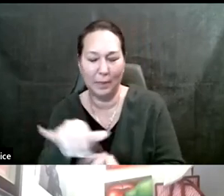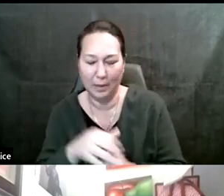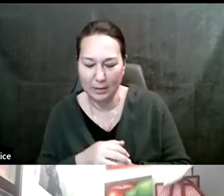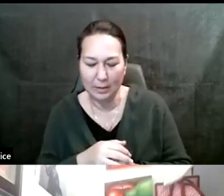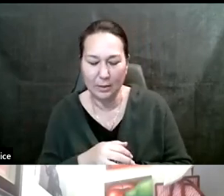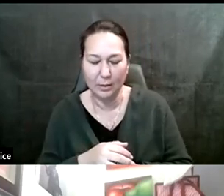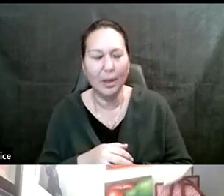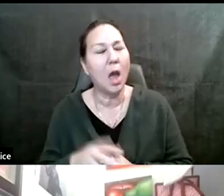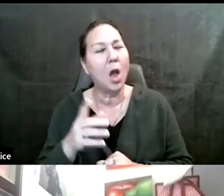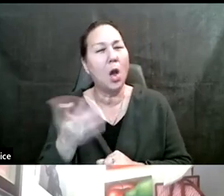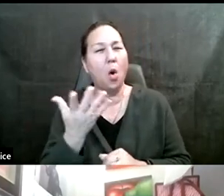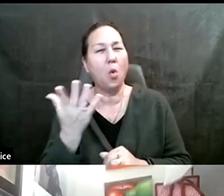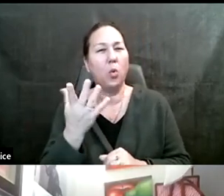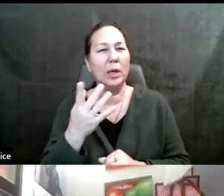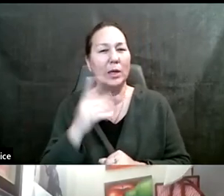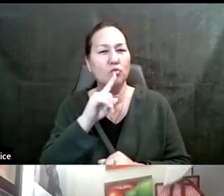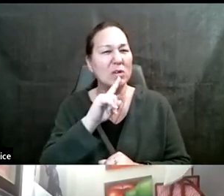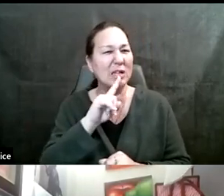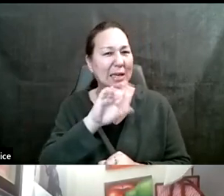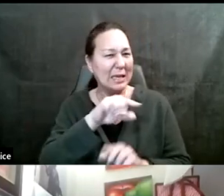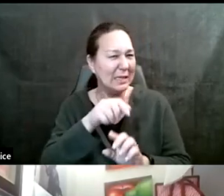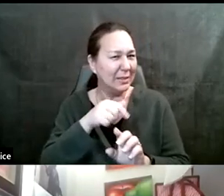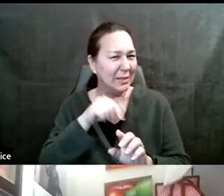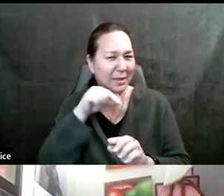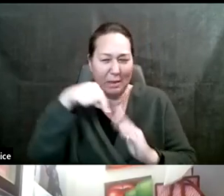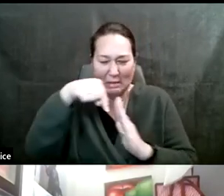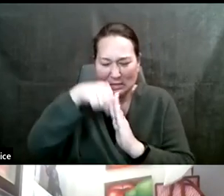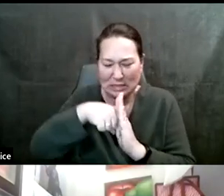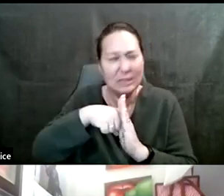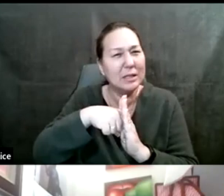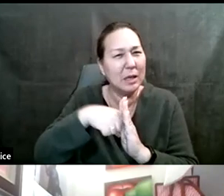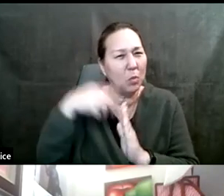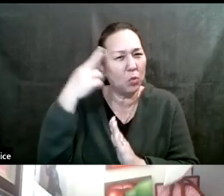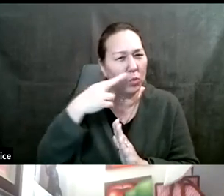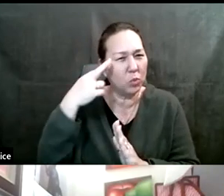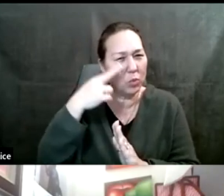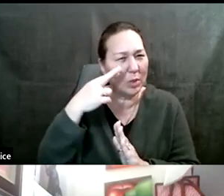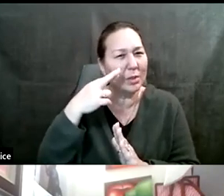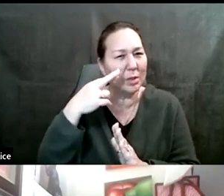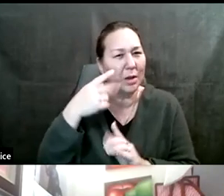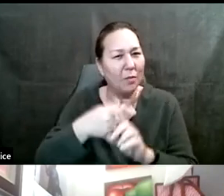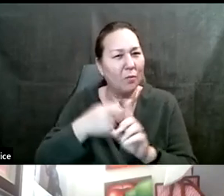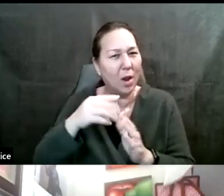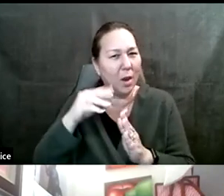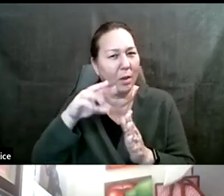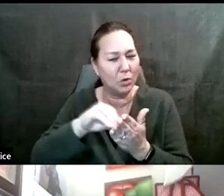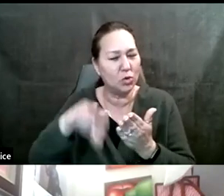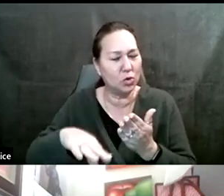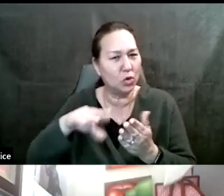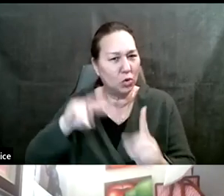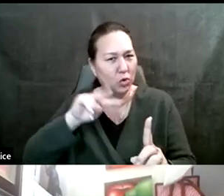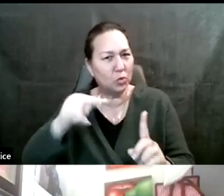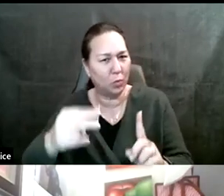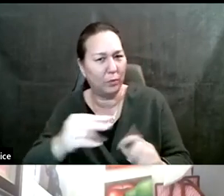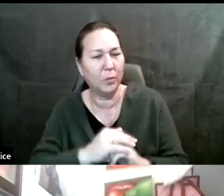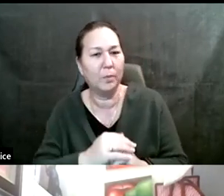viewpoint but I also know how difficult it is to really dig down and understand what someone